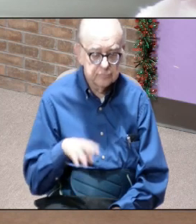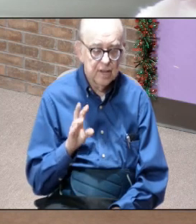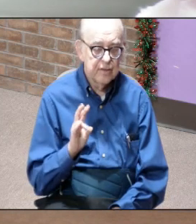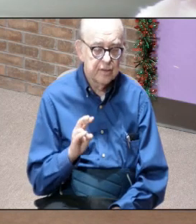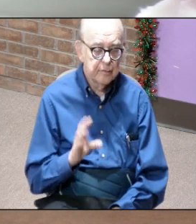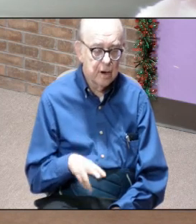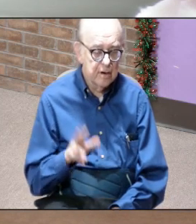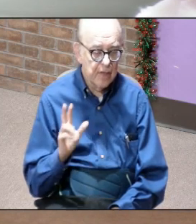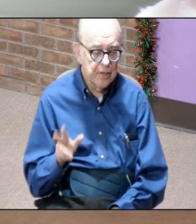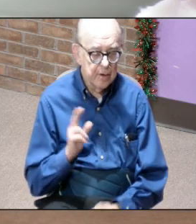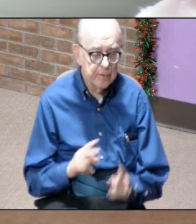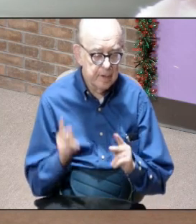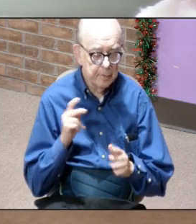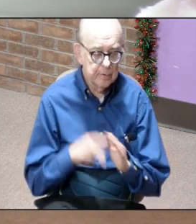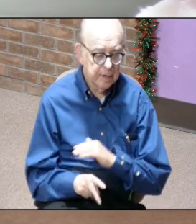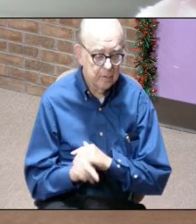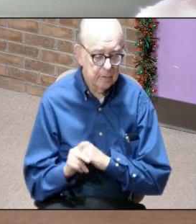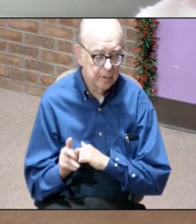733.